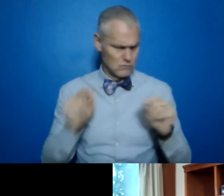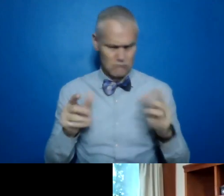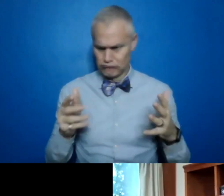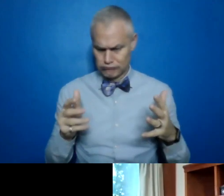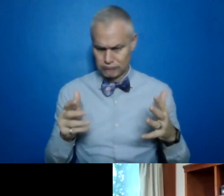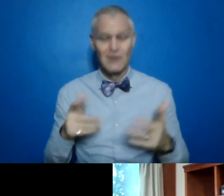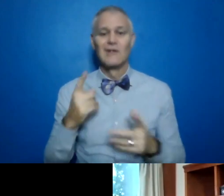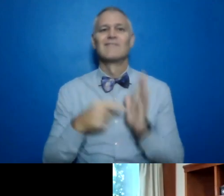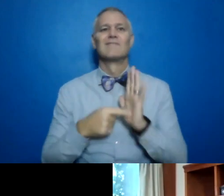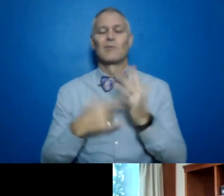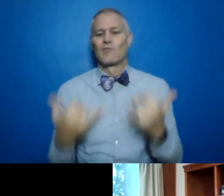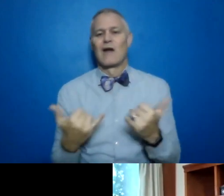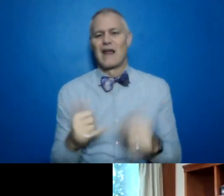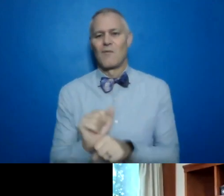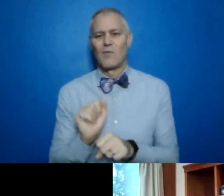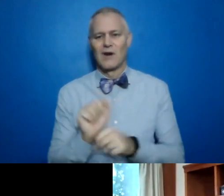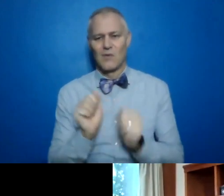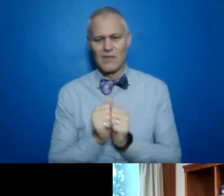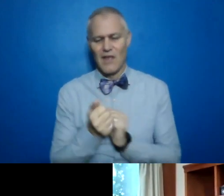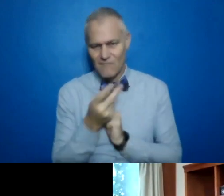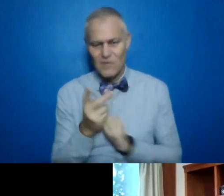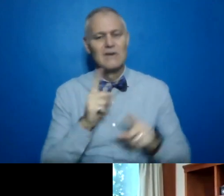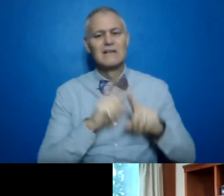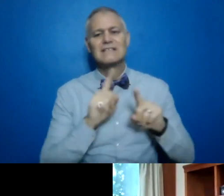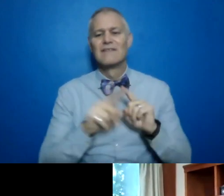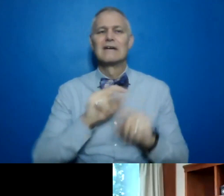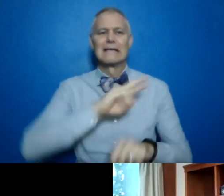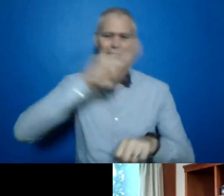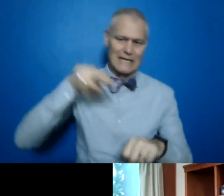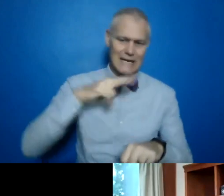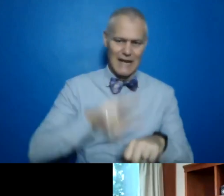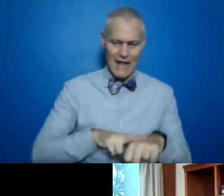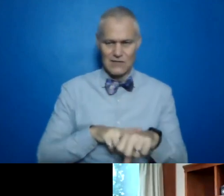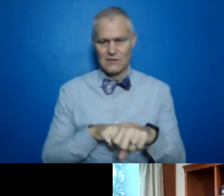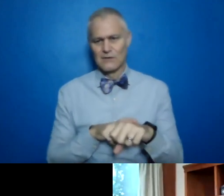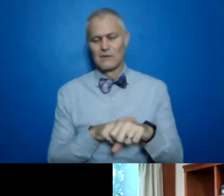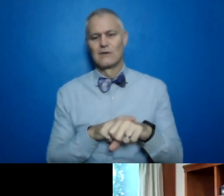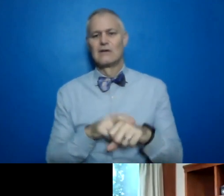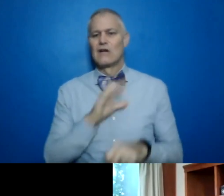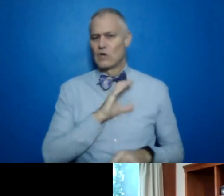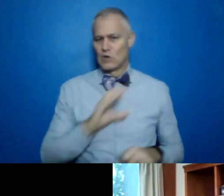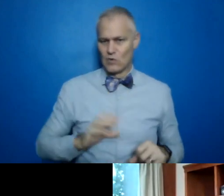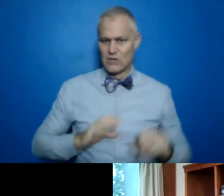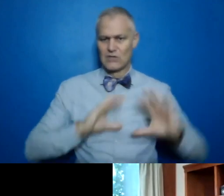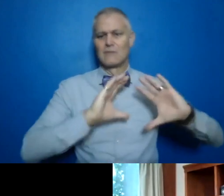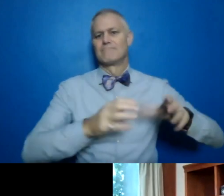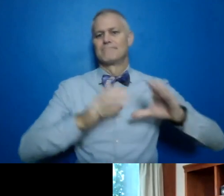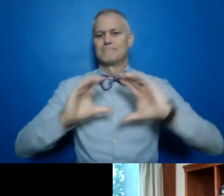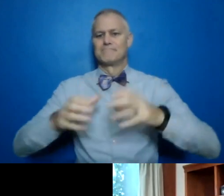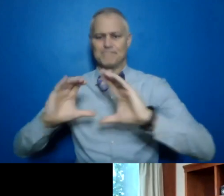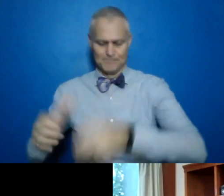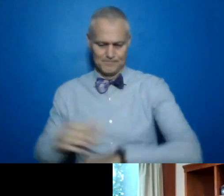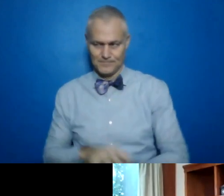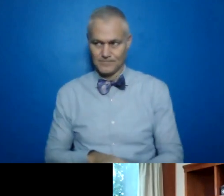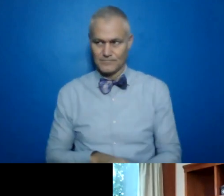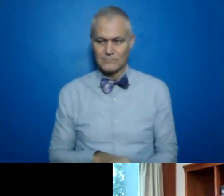working with a few different national Christian denominations. And